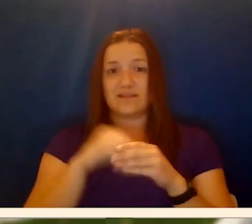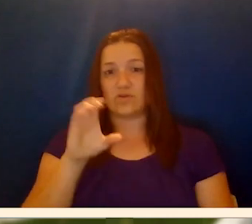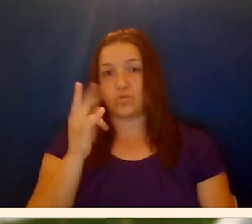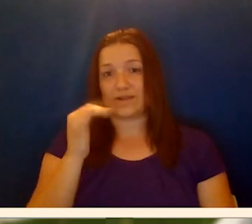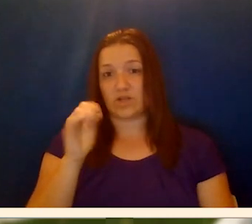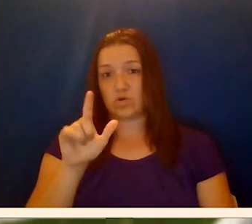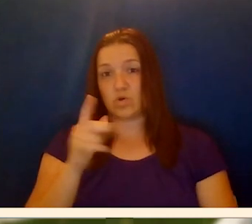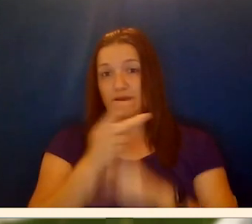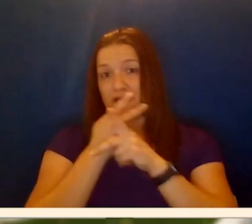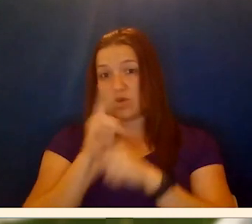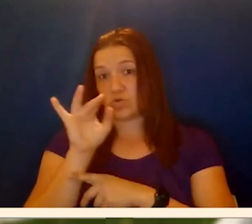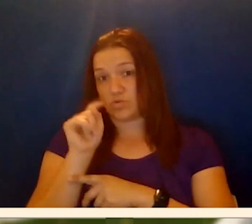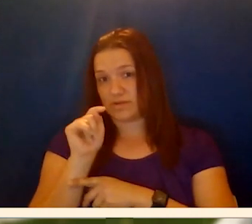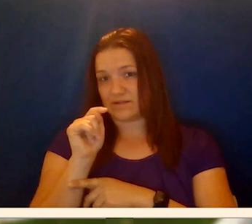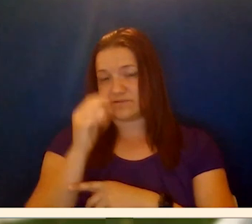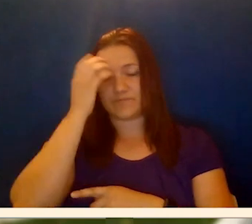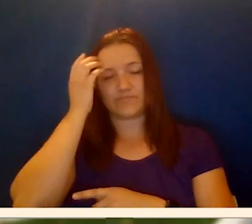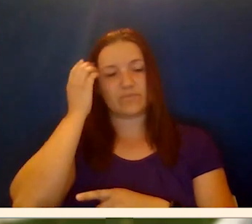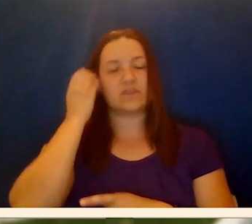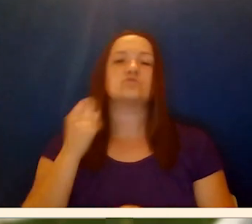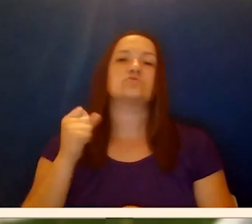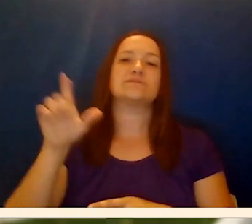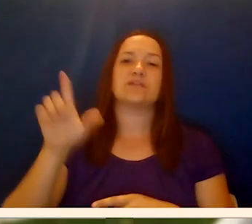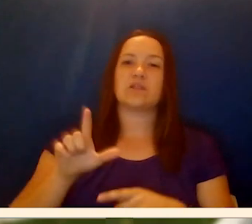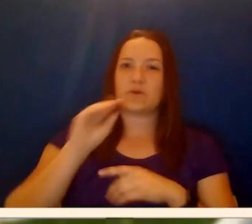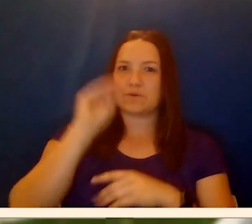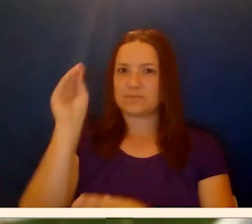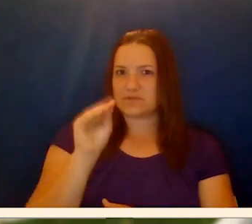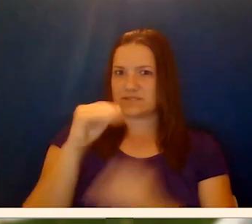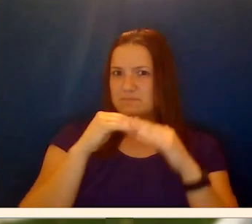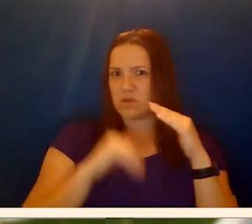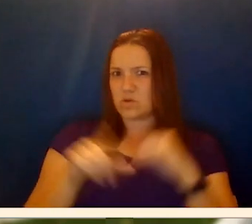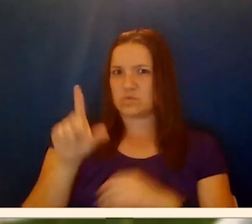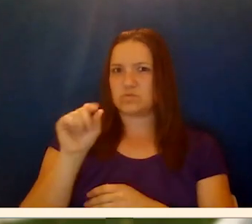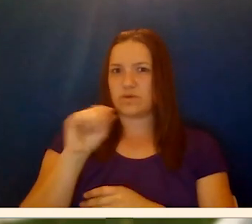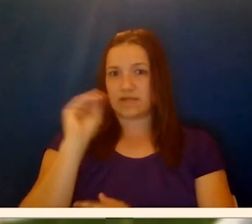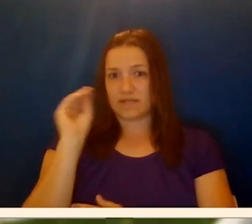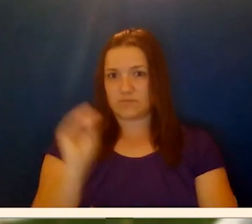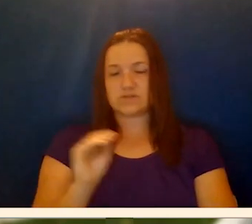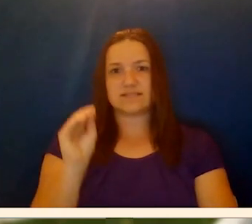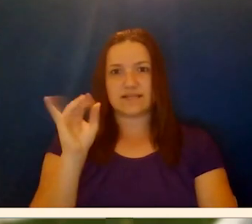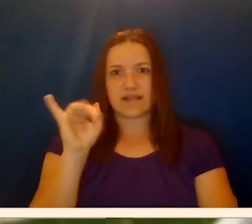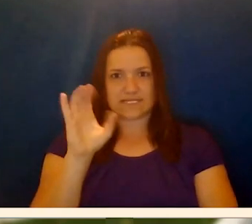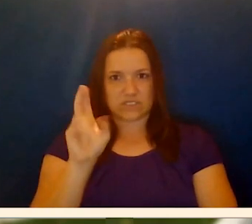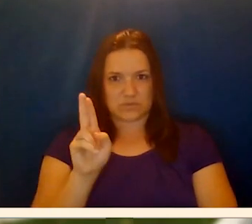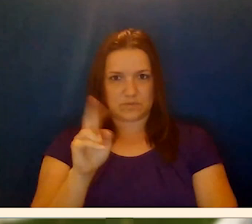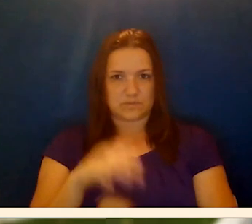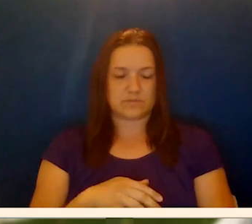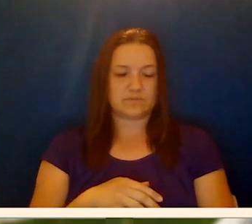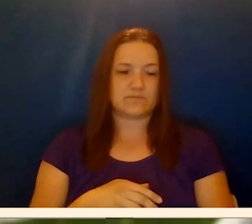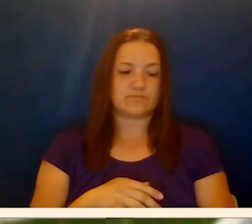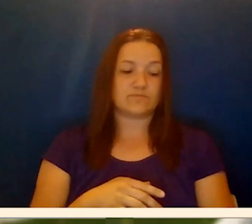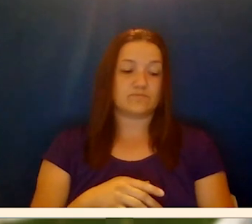units. So definitely a lower percentage, below 20% in ICU.